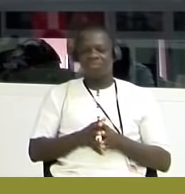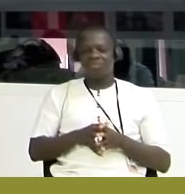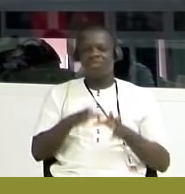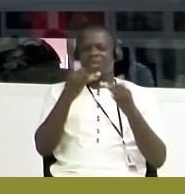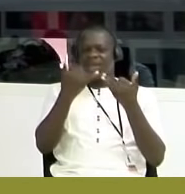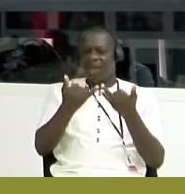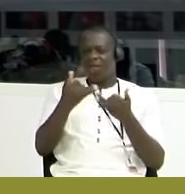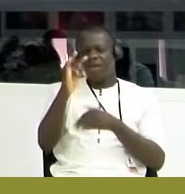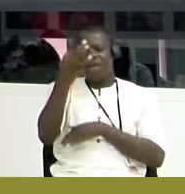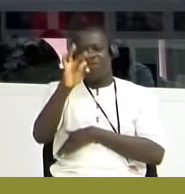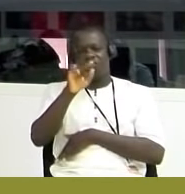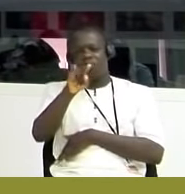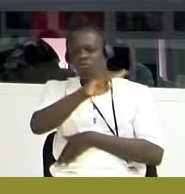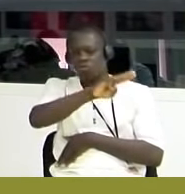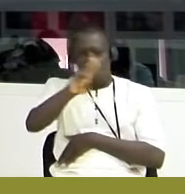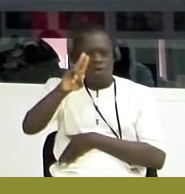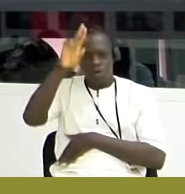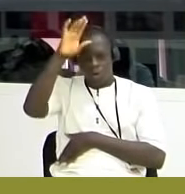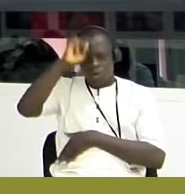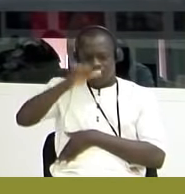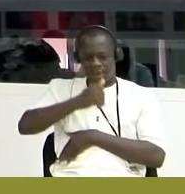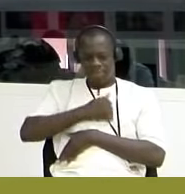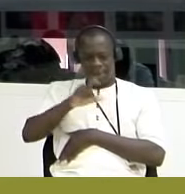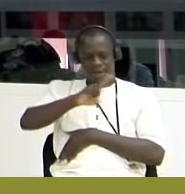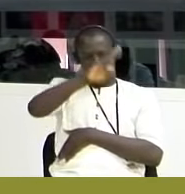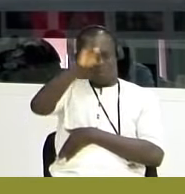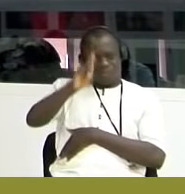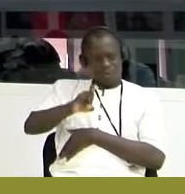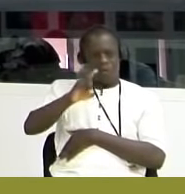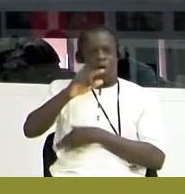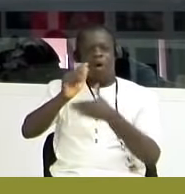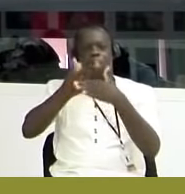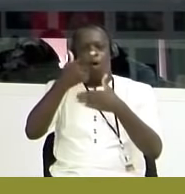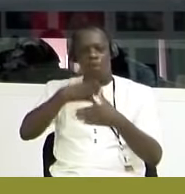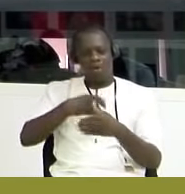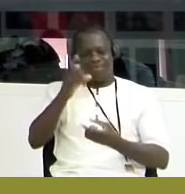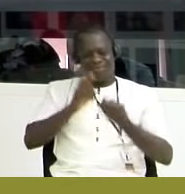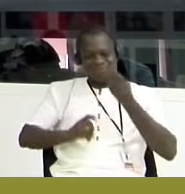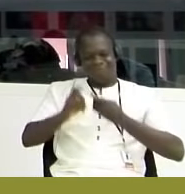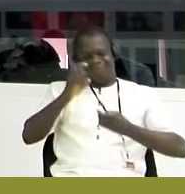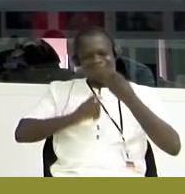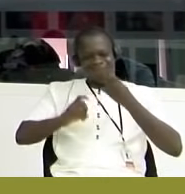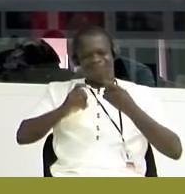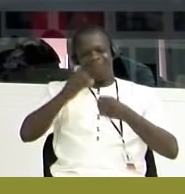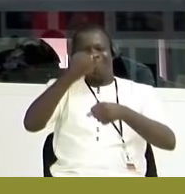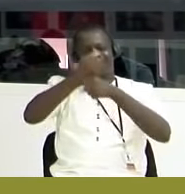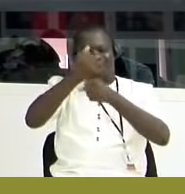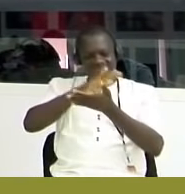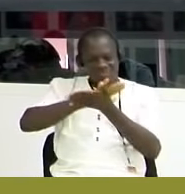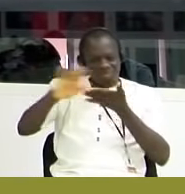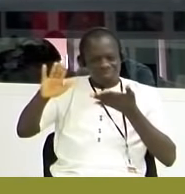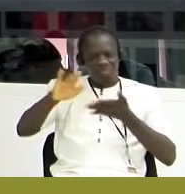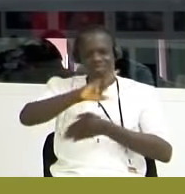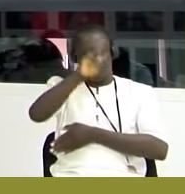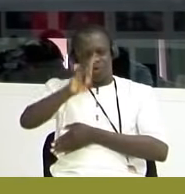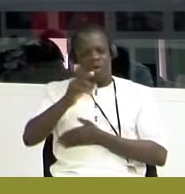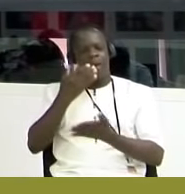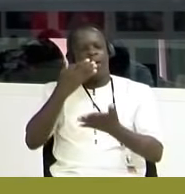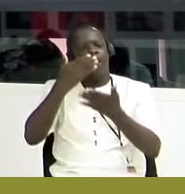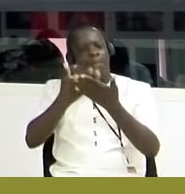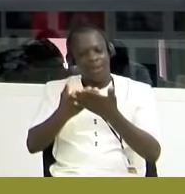not understand any of my questions or you would like me to repeat a question or clarify it, just let me know and I will do so.